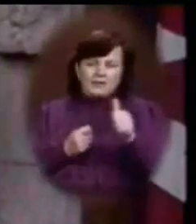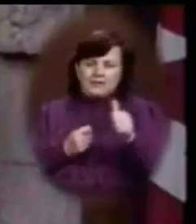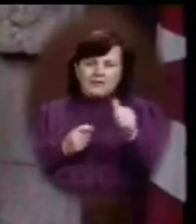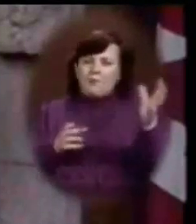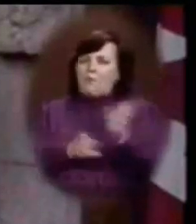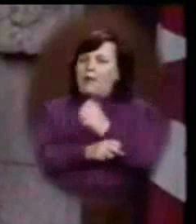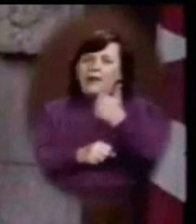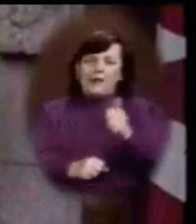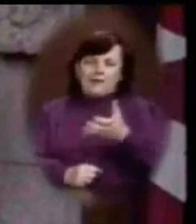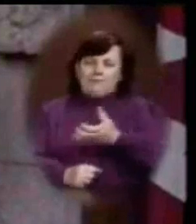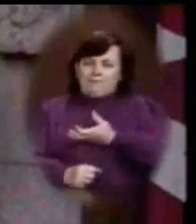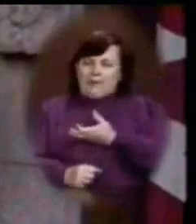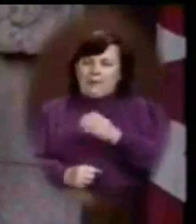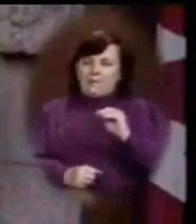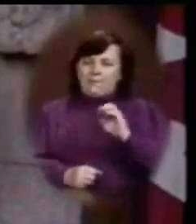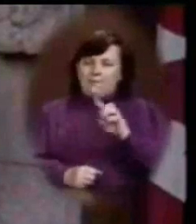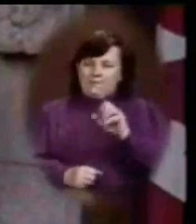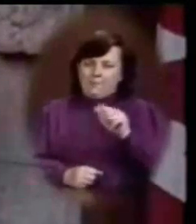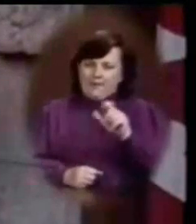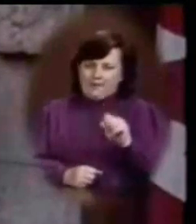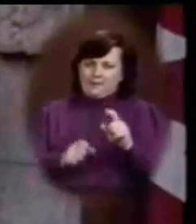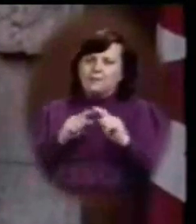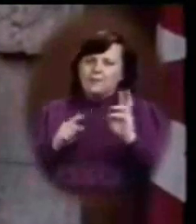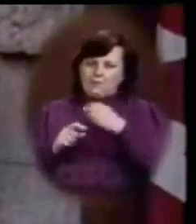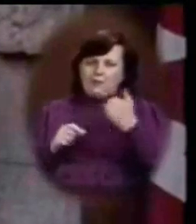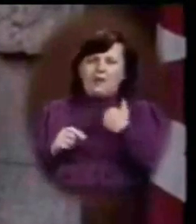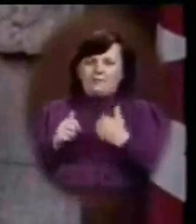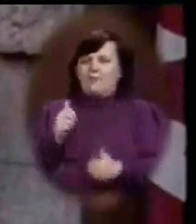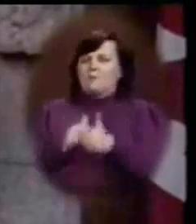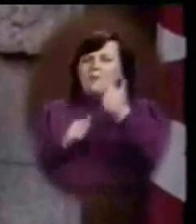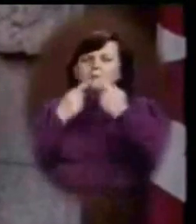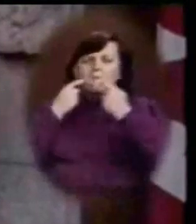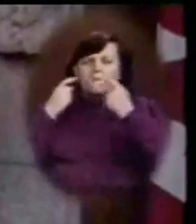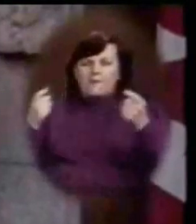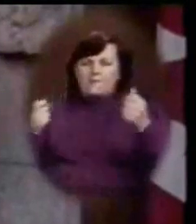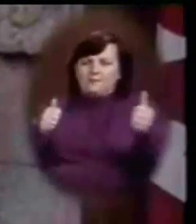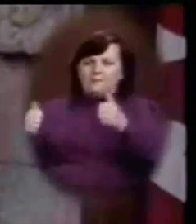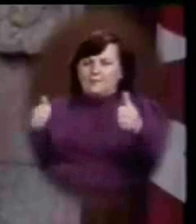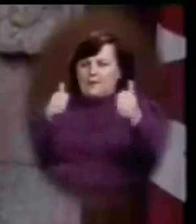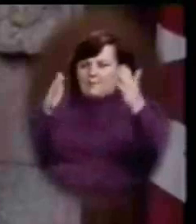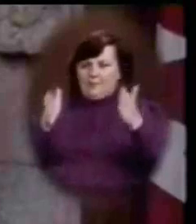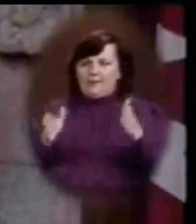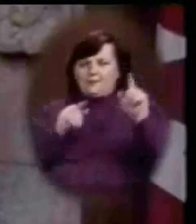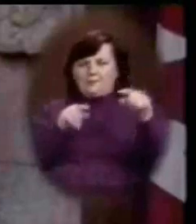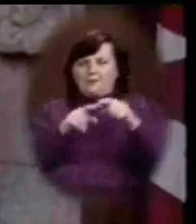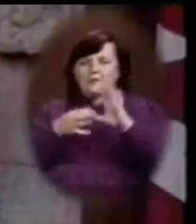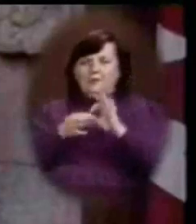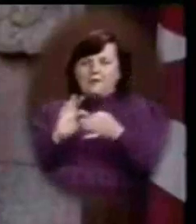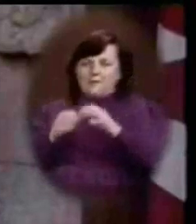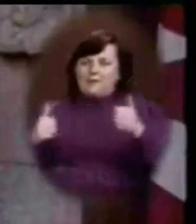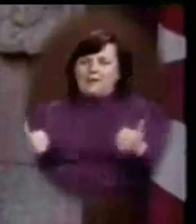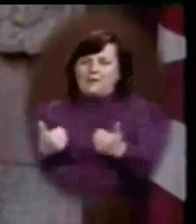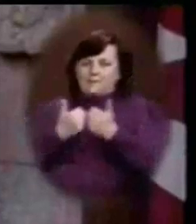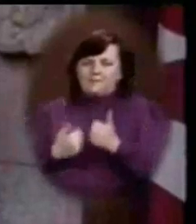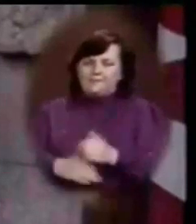Netherlands? They've taken some tough decisions, which I wonder if this House would be prepared to face. Between them, those